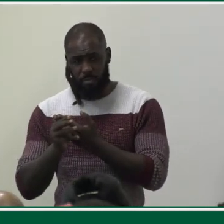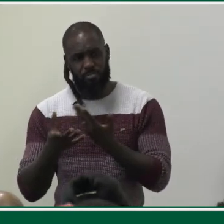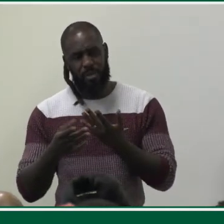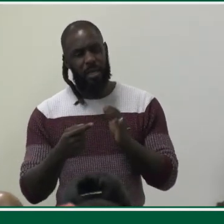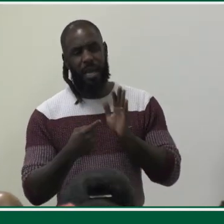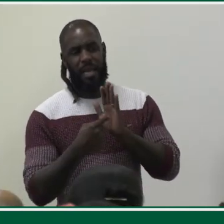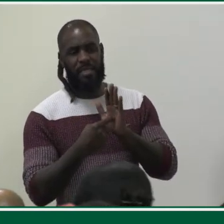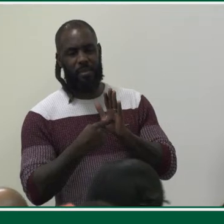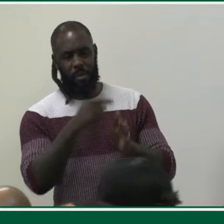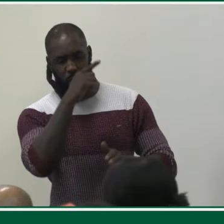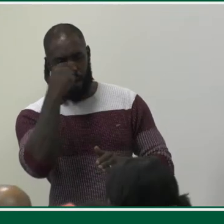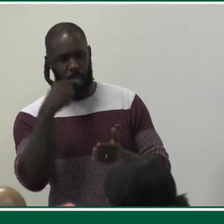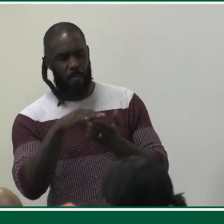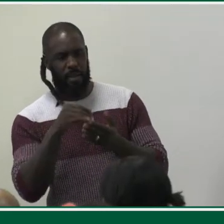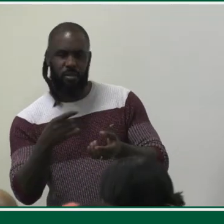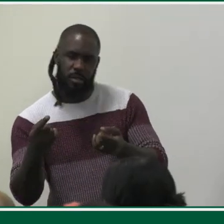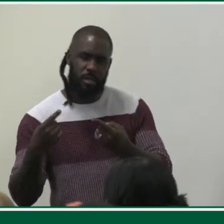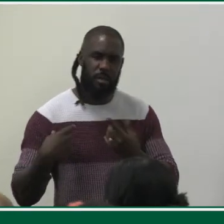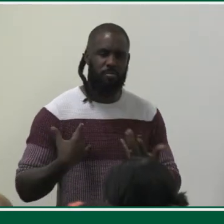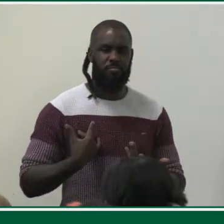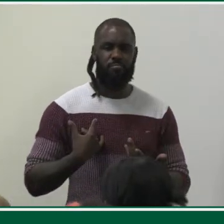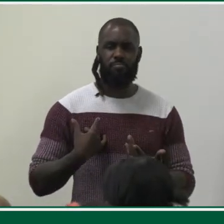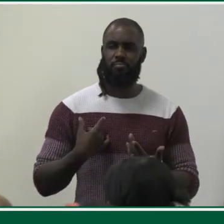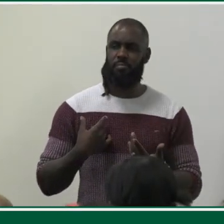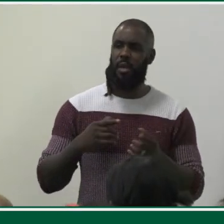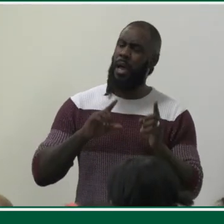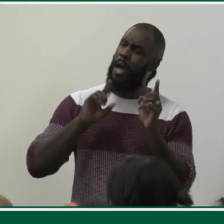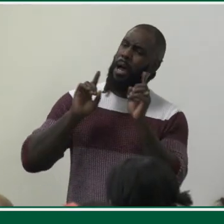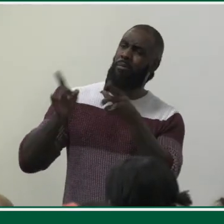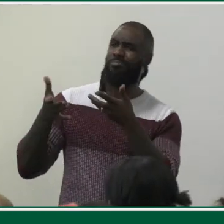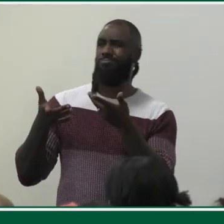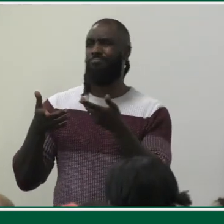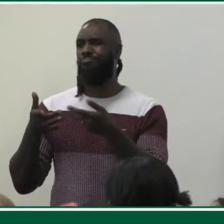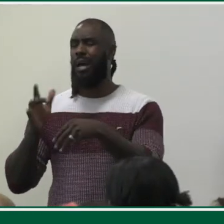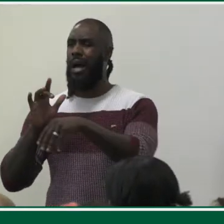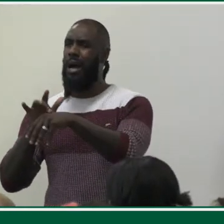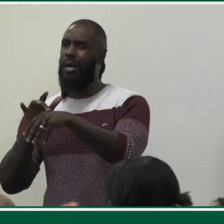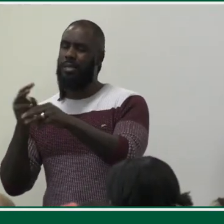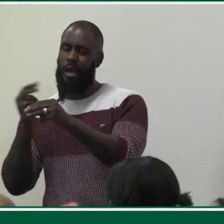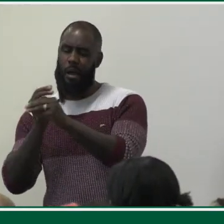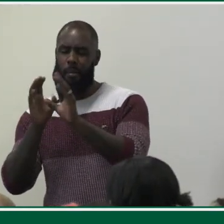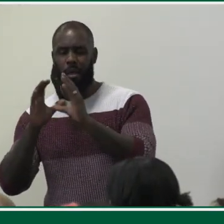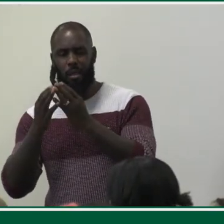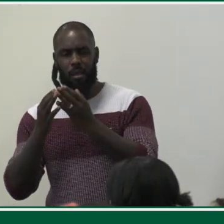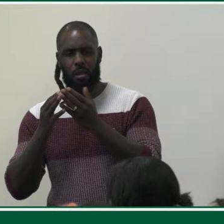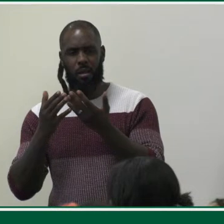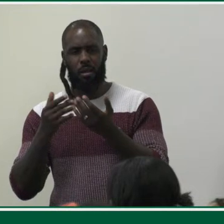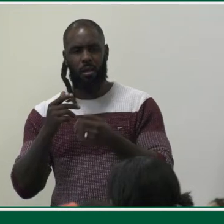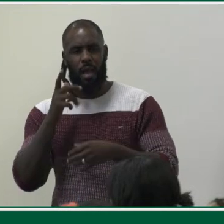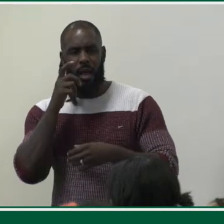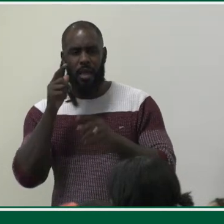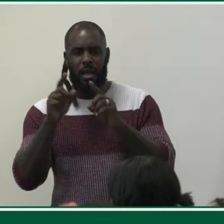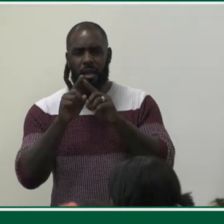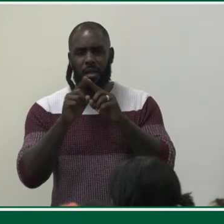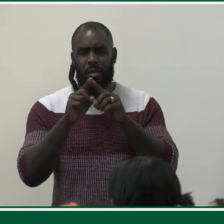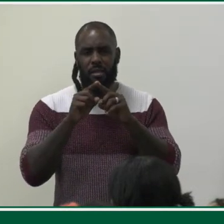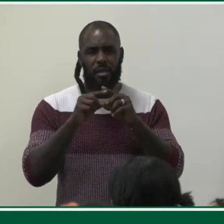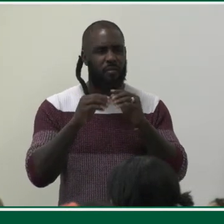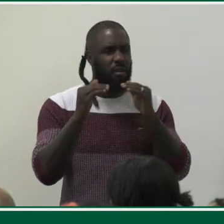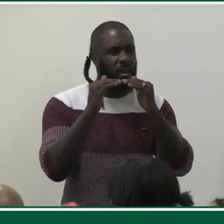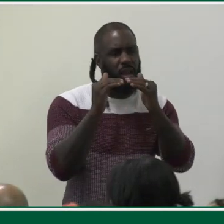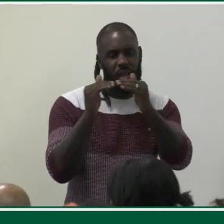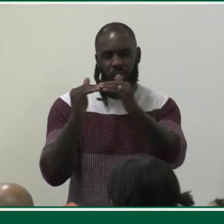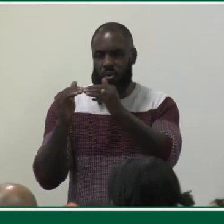Black students will come and say, I go to a math class and I hear that all these formulas, these